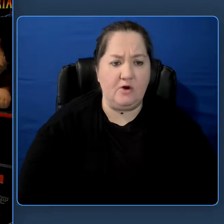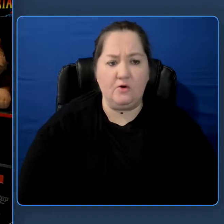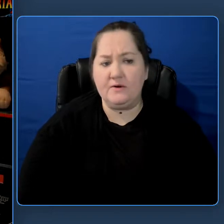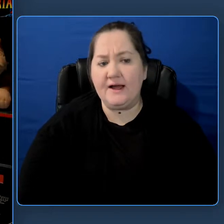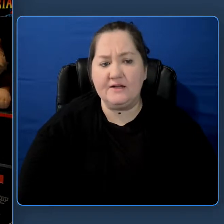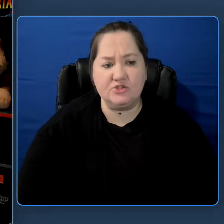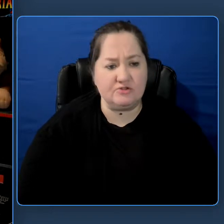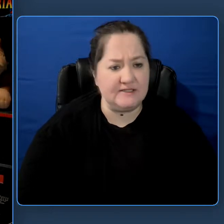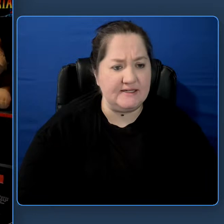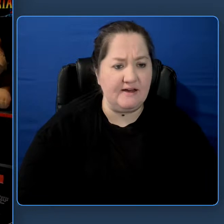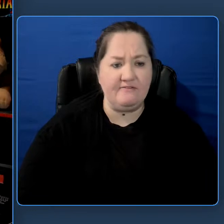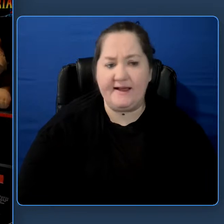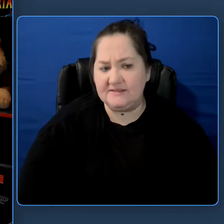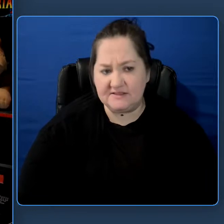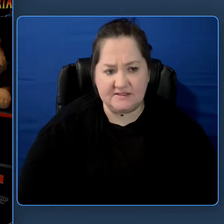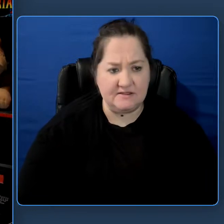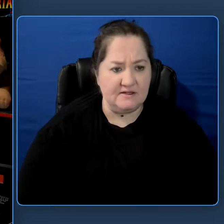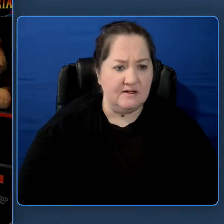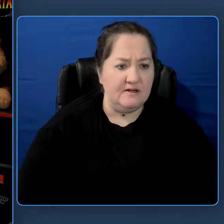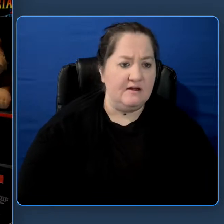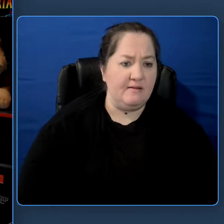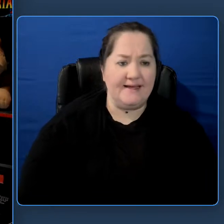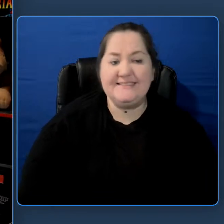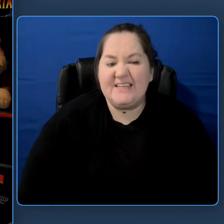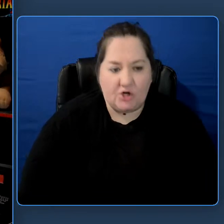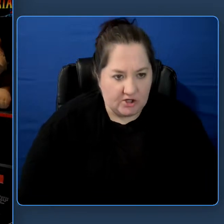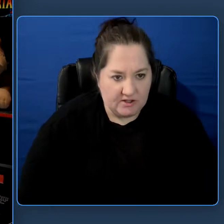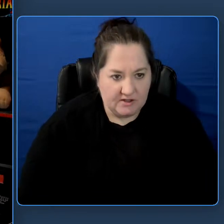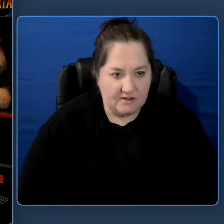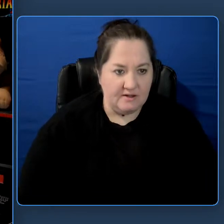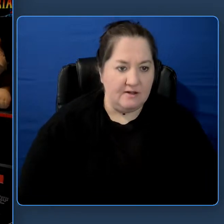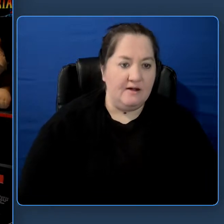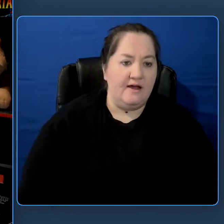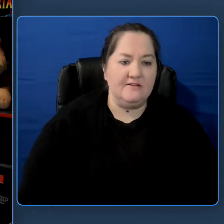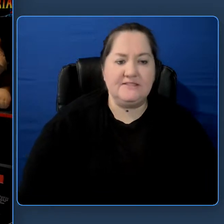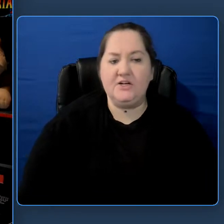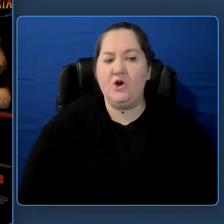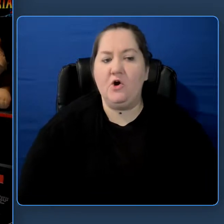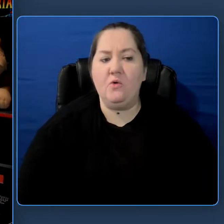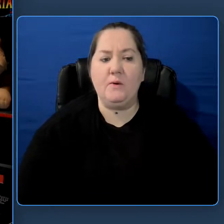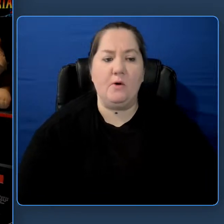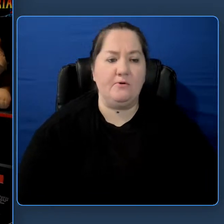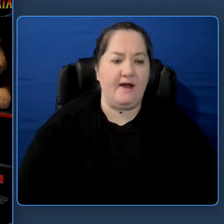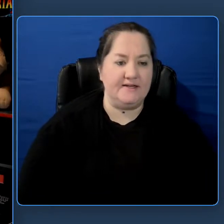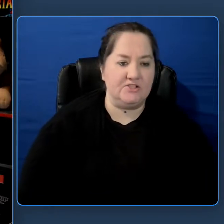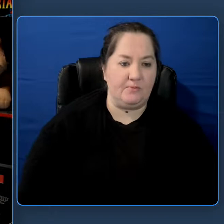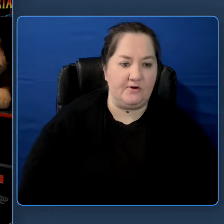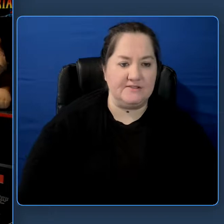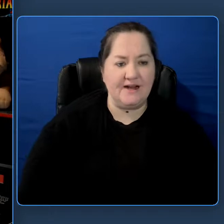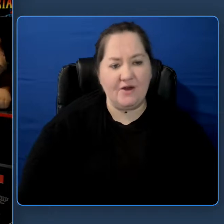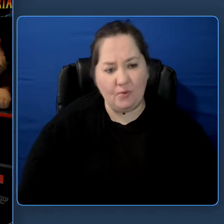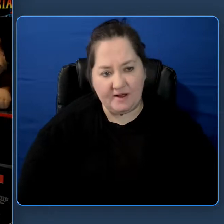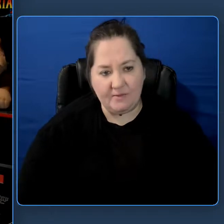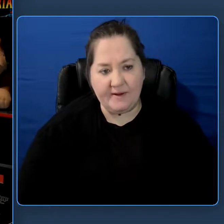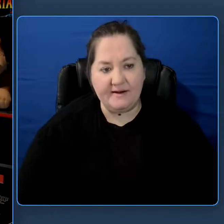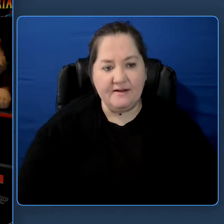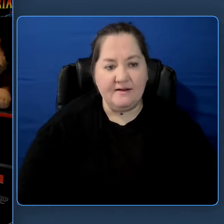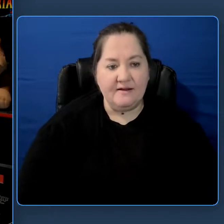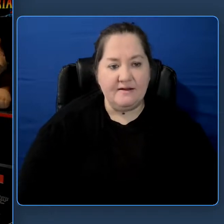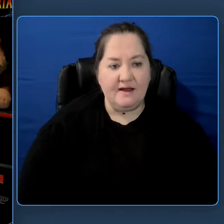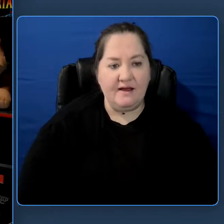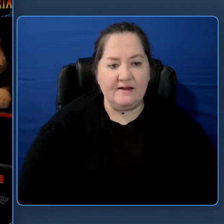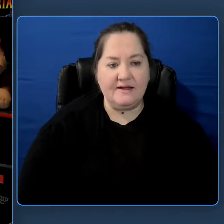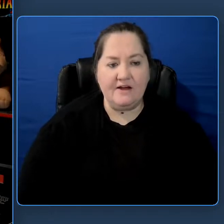Say if you go to a country event, like a dinner, and they'll say, no, we won't provide interpreters, and I will,